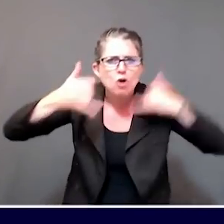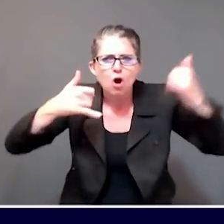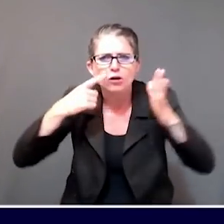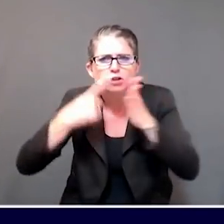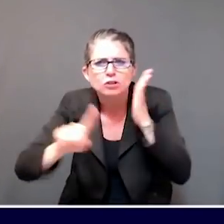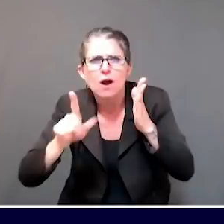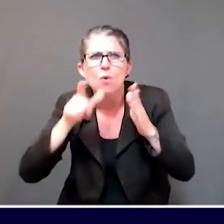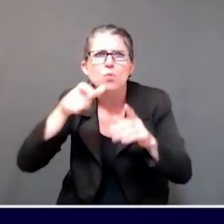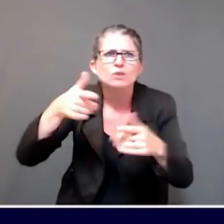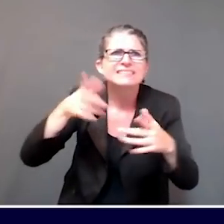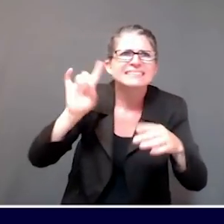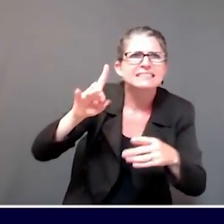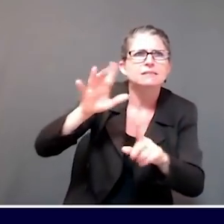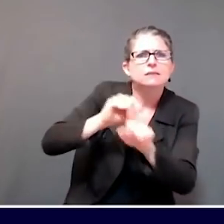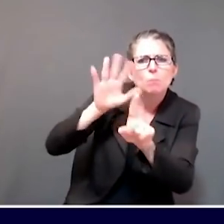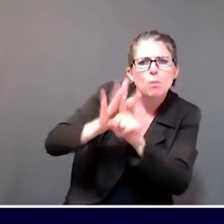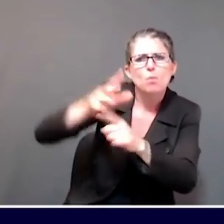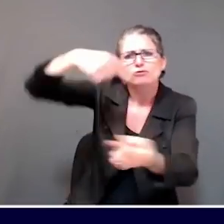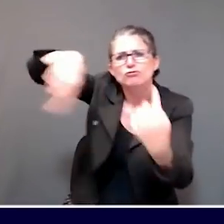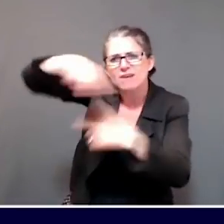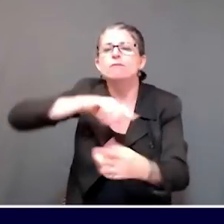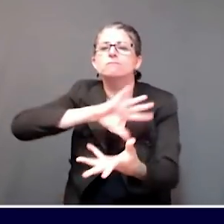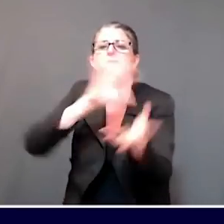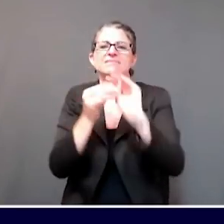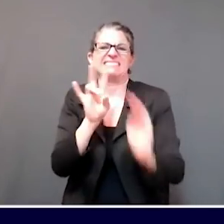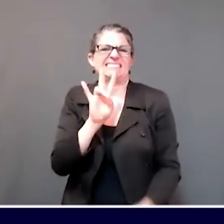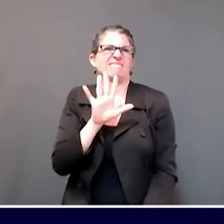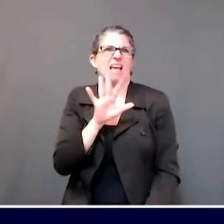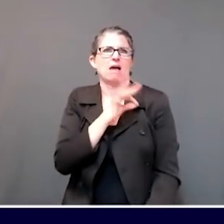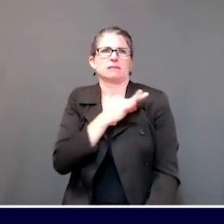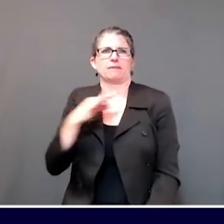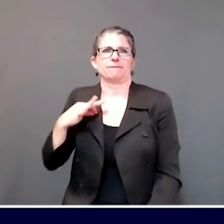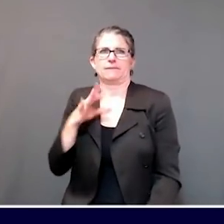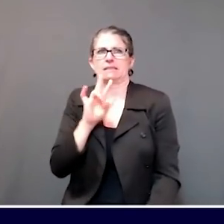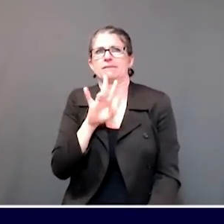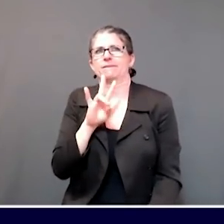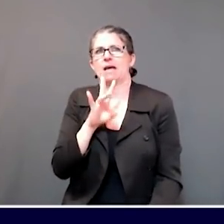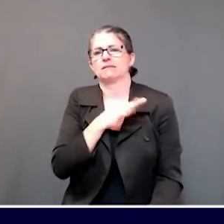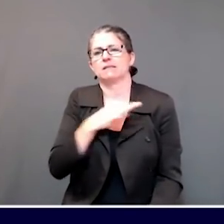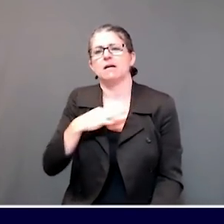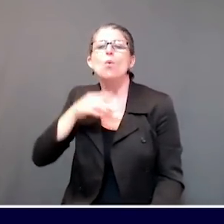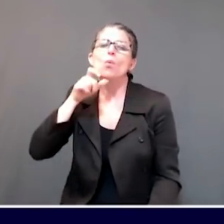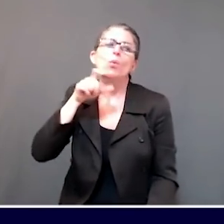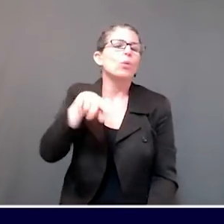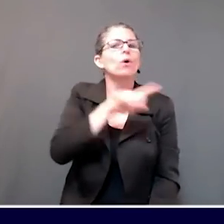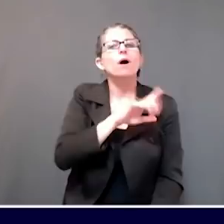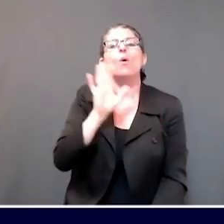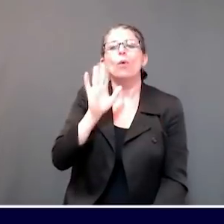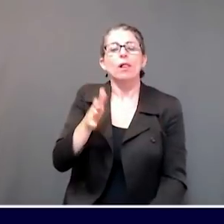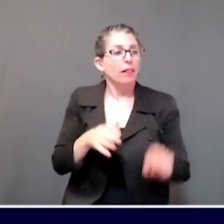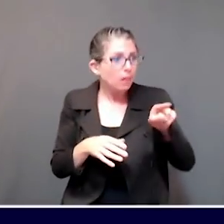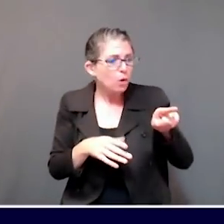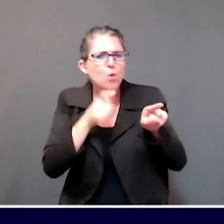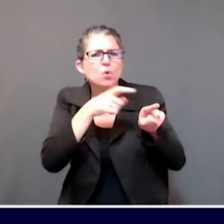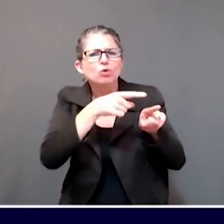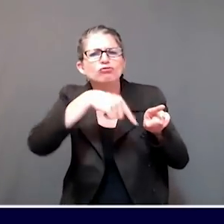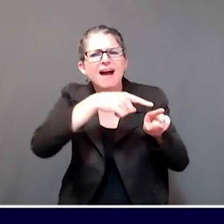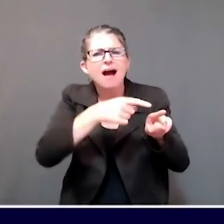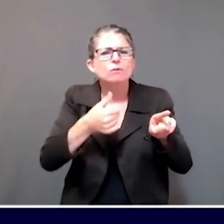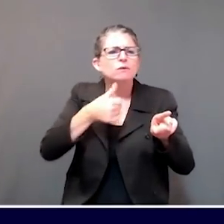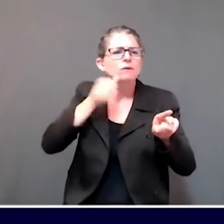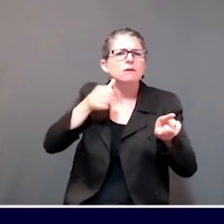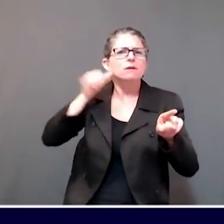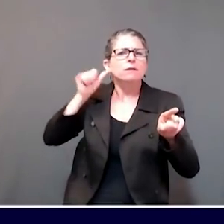so who are doing combined case investigation as well as contact tracing. We're still in the process of hiring